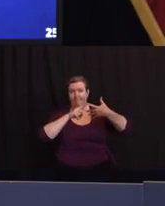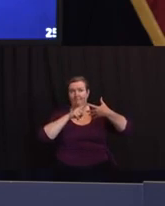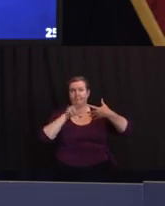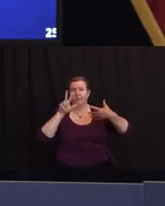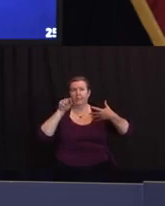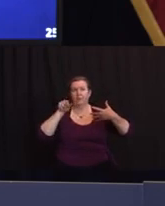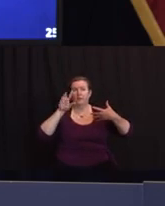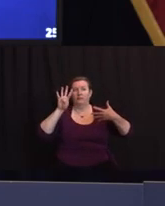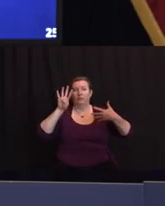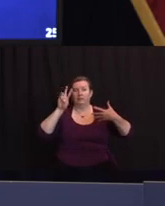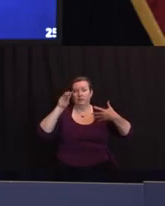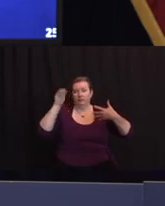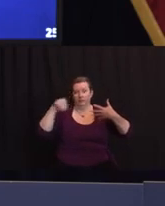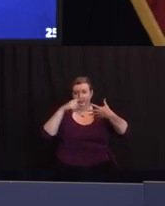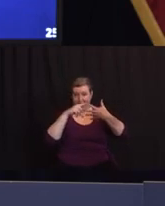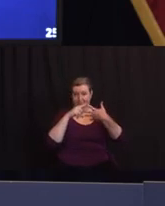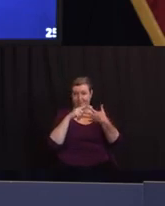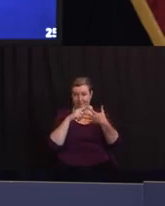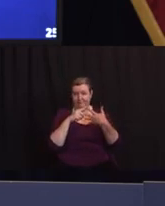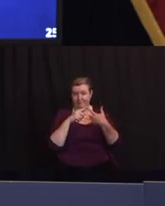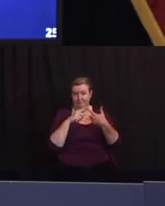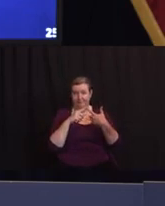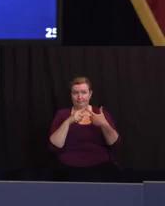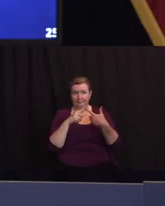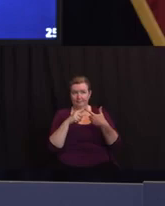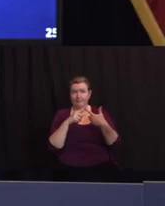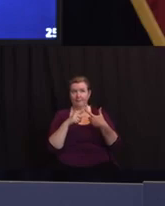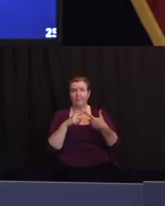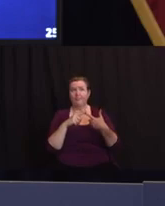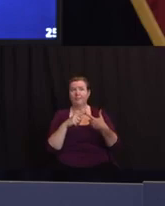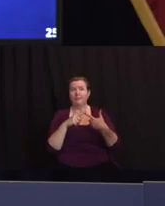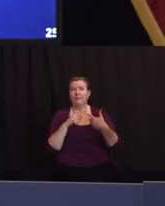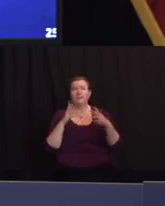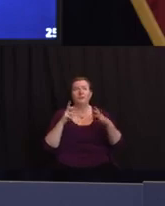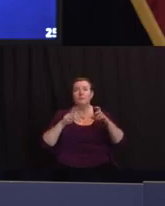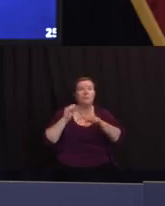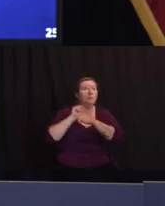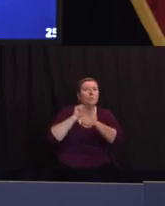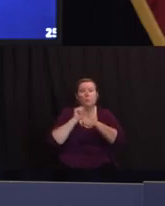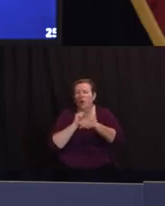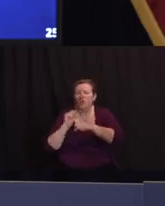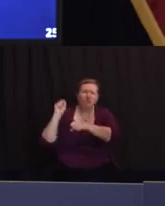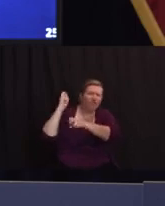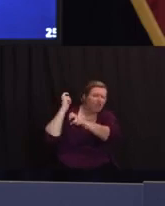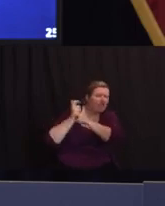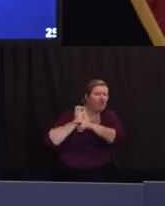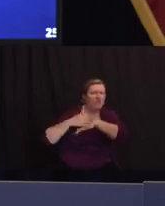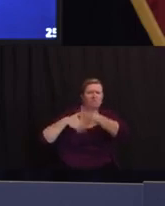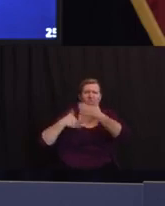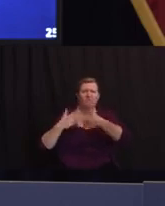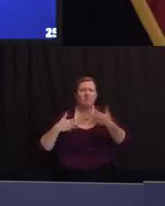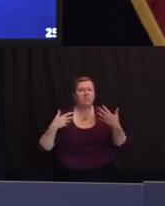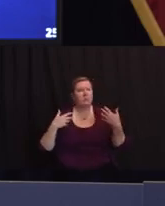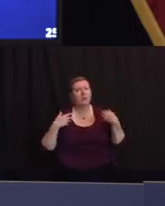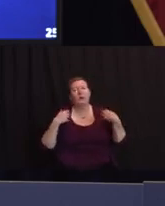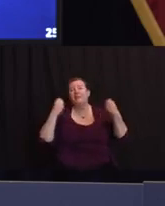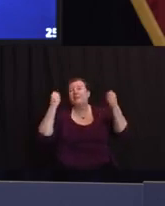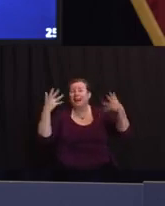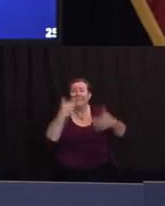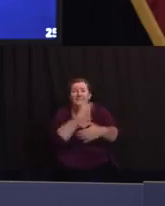3.46%. Through the hard work of so many individuals, New Jersey has among the highest vaccination rates in the nation.